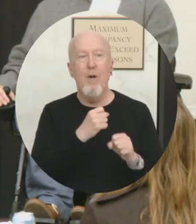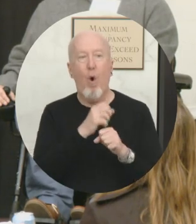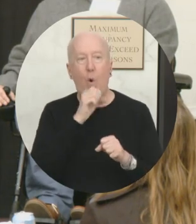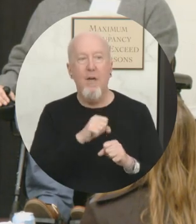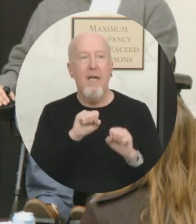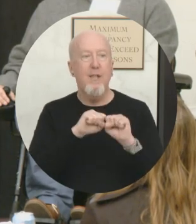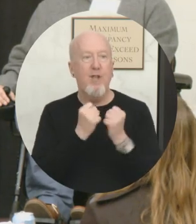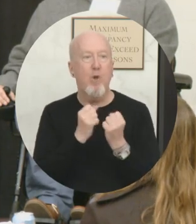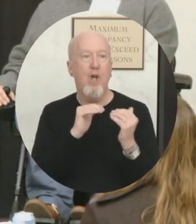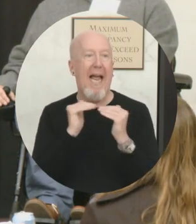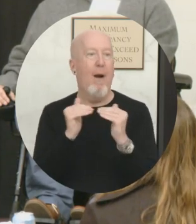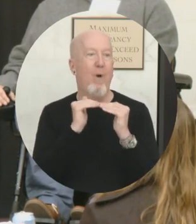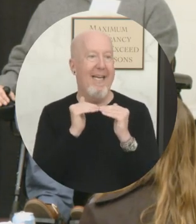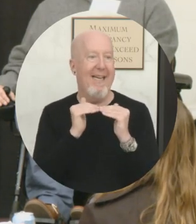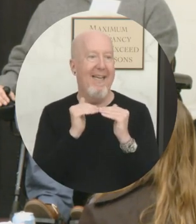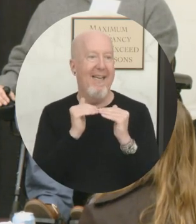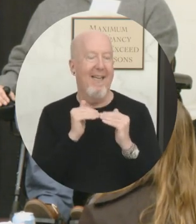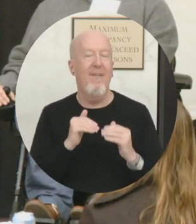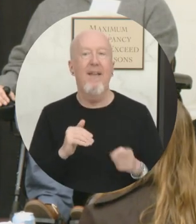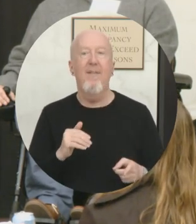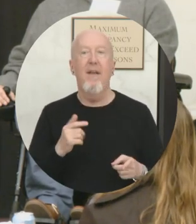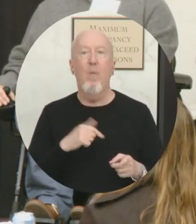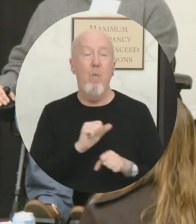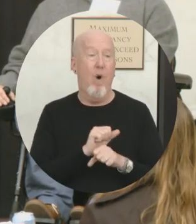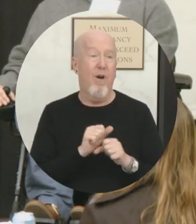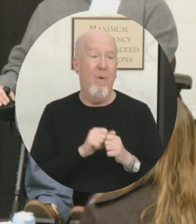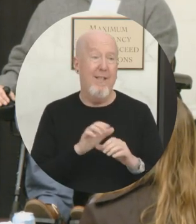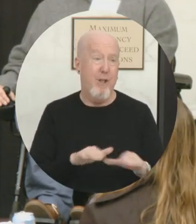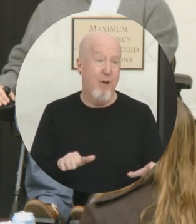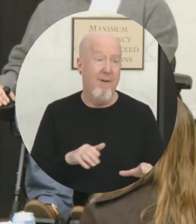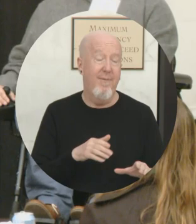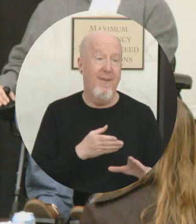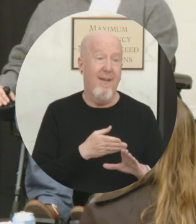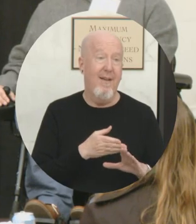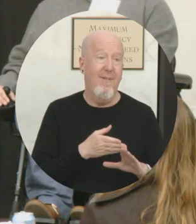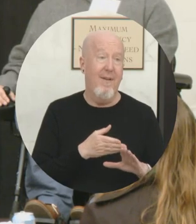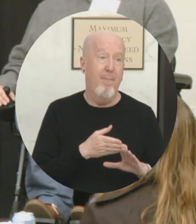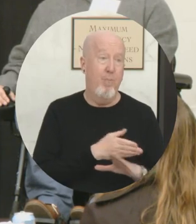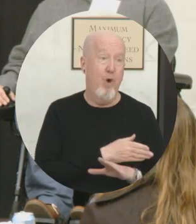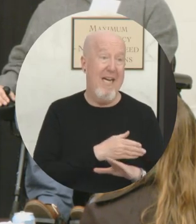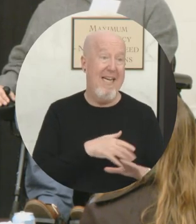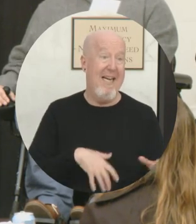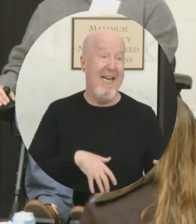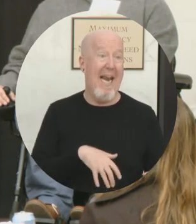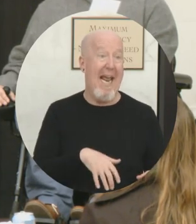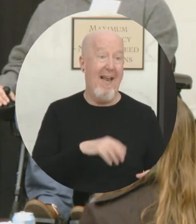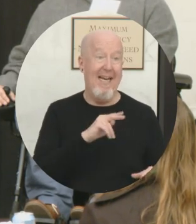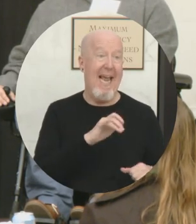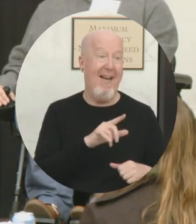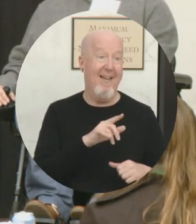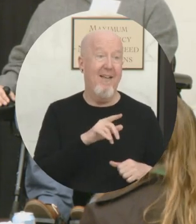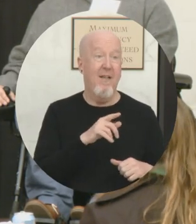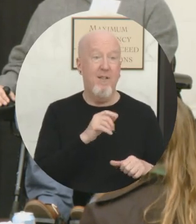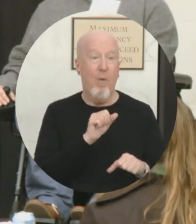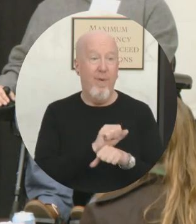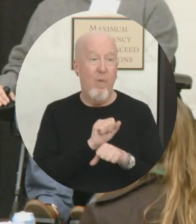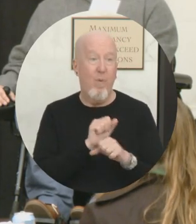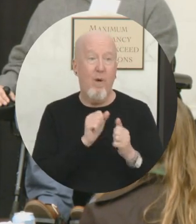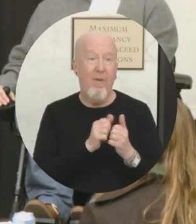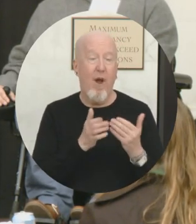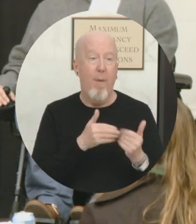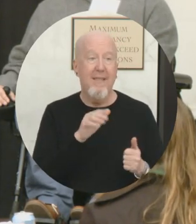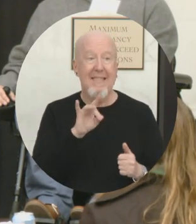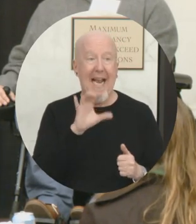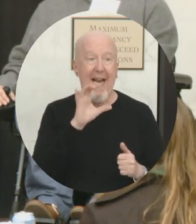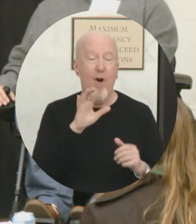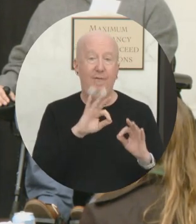with children, you know, basically prenatal. Our largest programs are Head Start, Early Head Start. So we, you know, we're working with almost 800 families